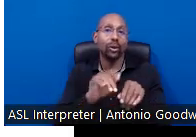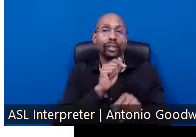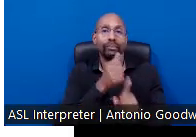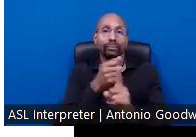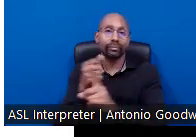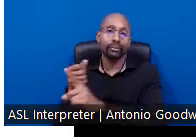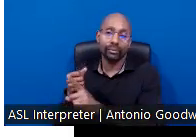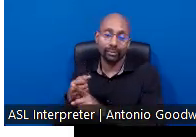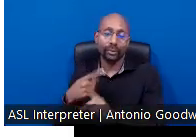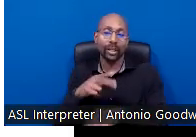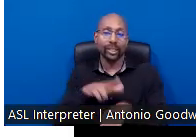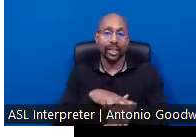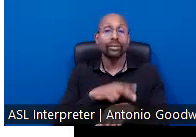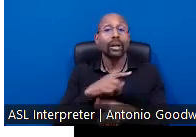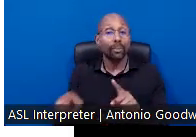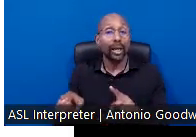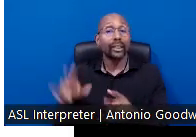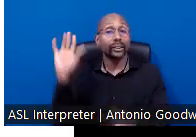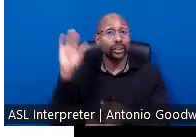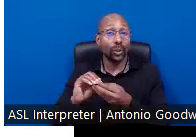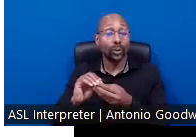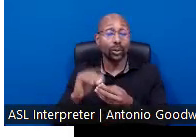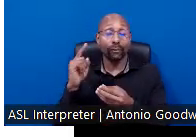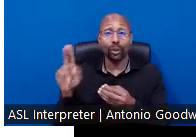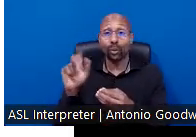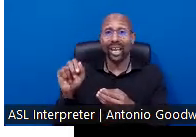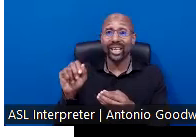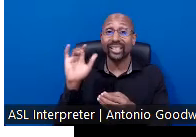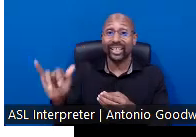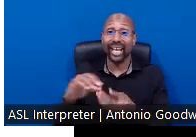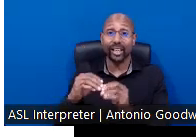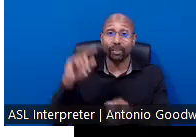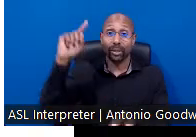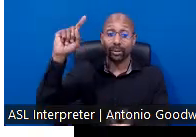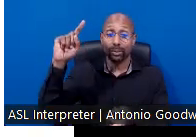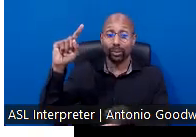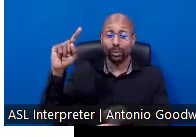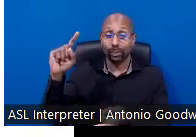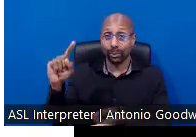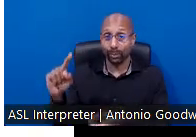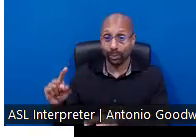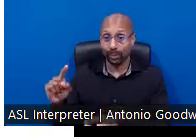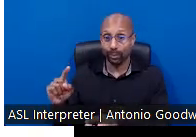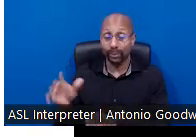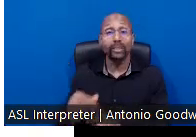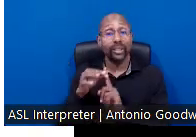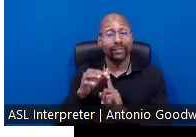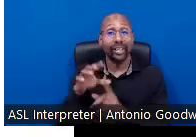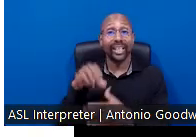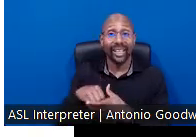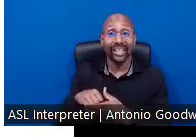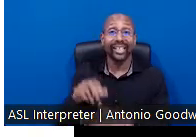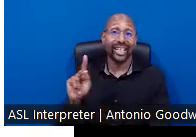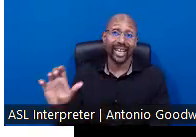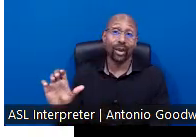COVID-19 burden is decreasing in the US as a whole, and especially here in King County. We have done a great